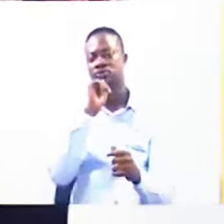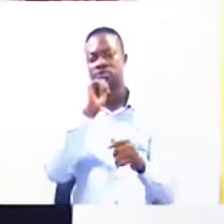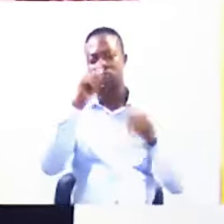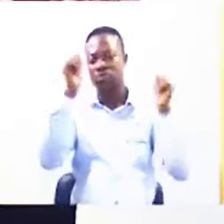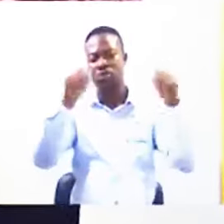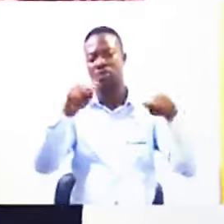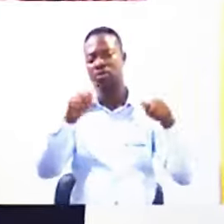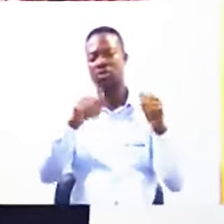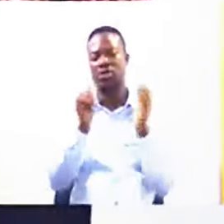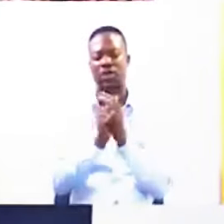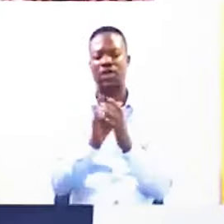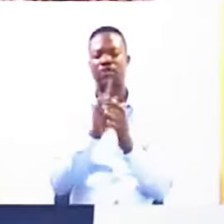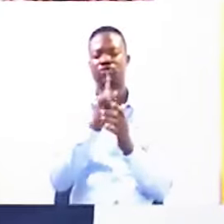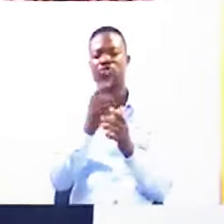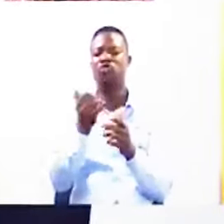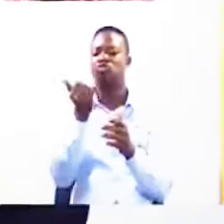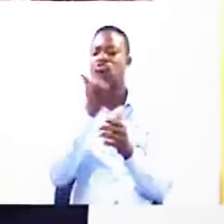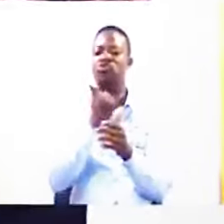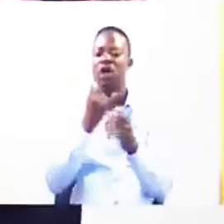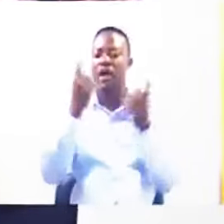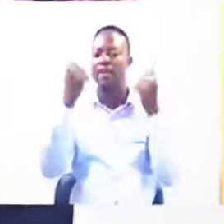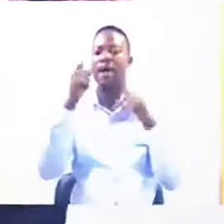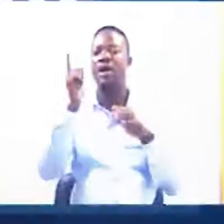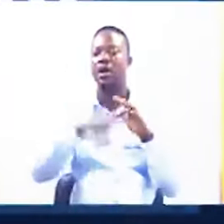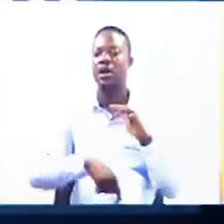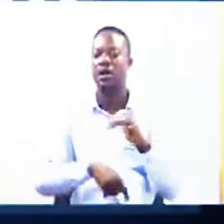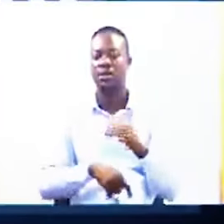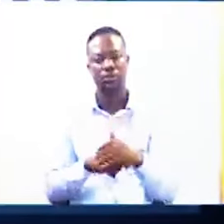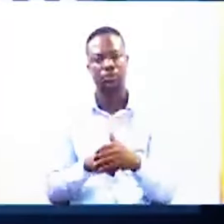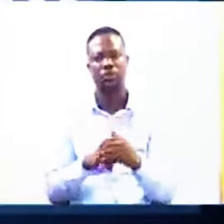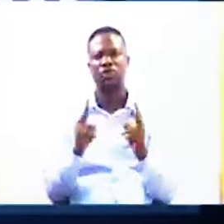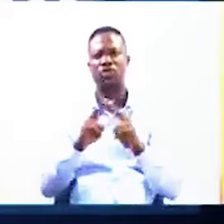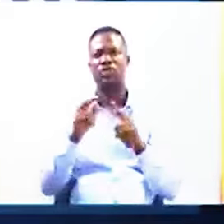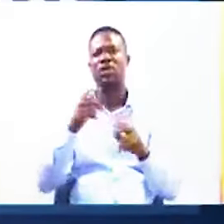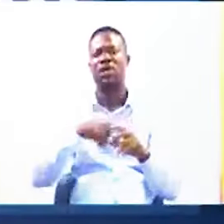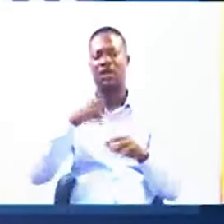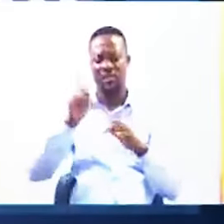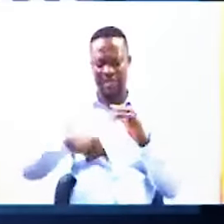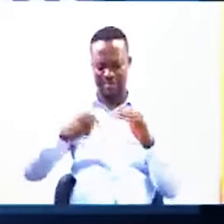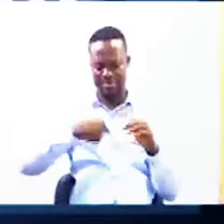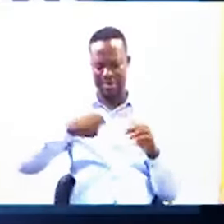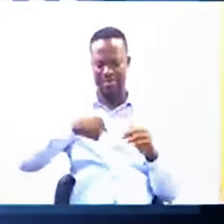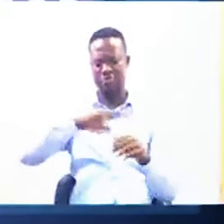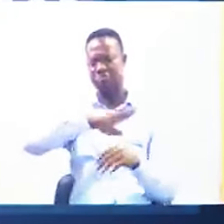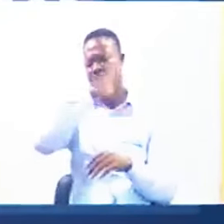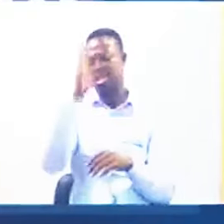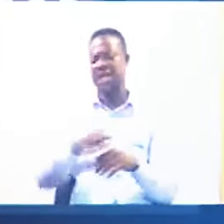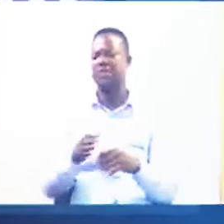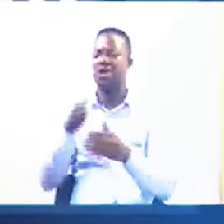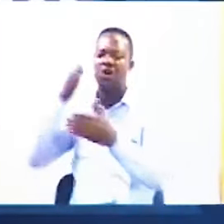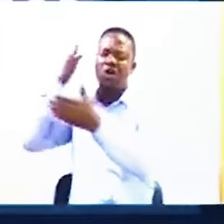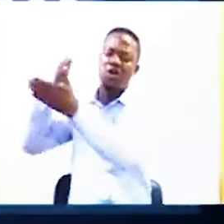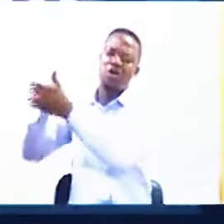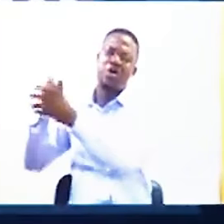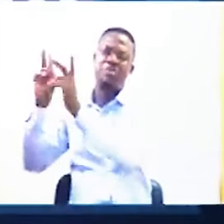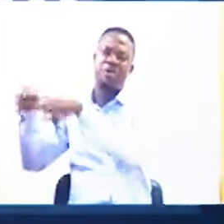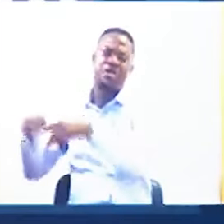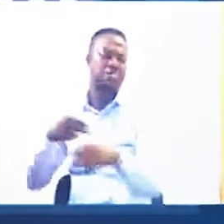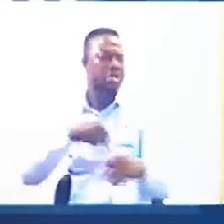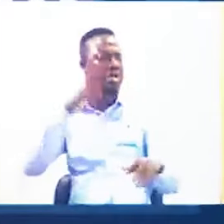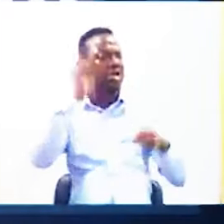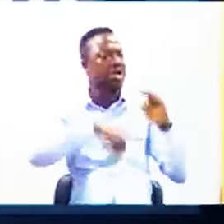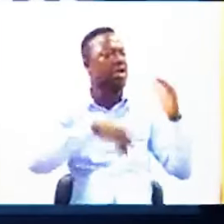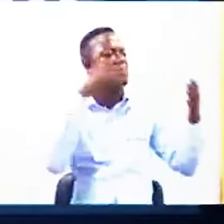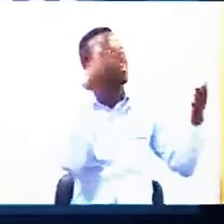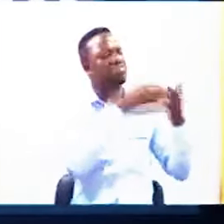should come. So you cannot say that as for me, I will never offend anyone.